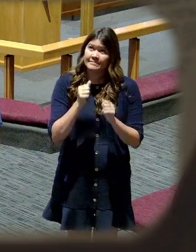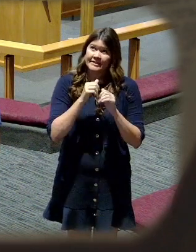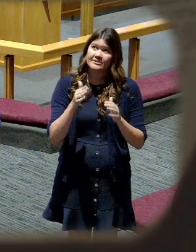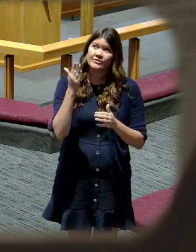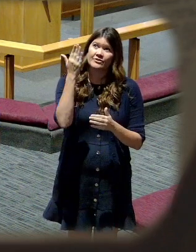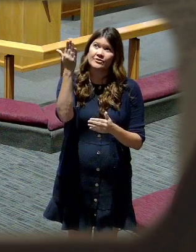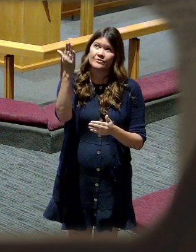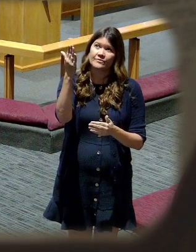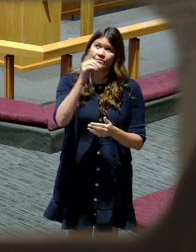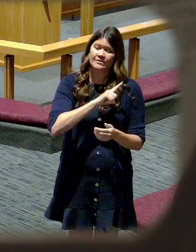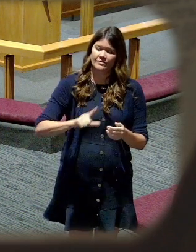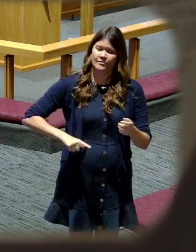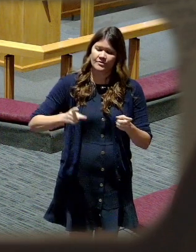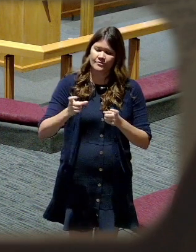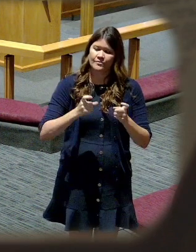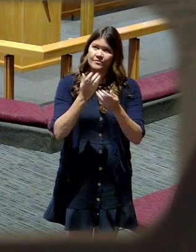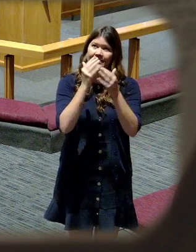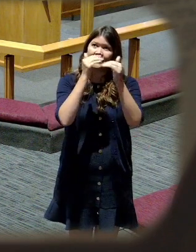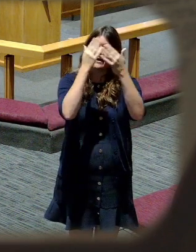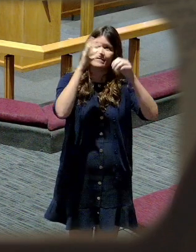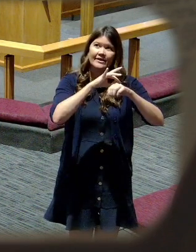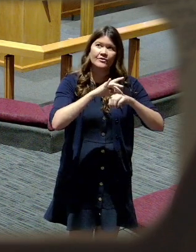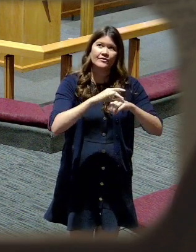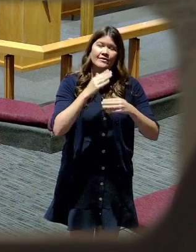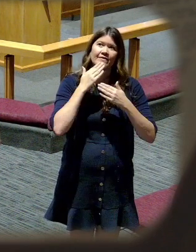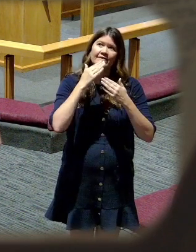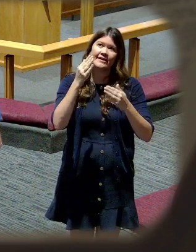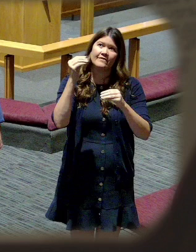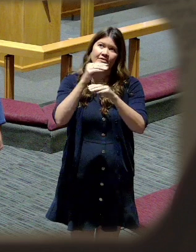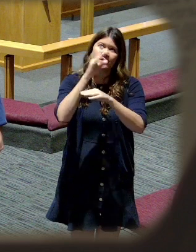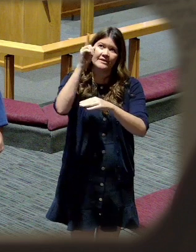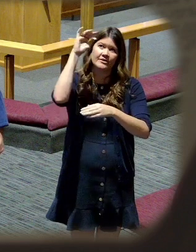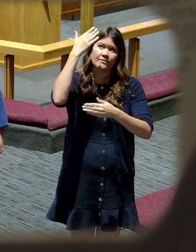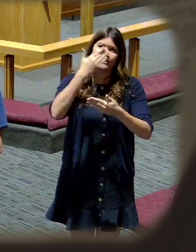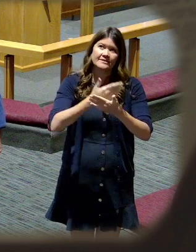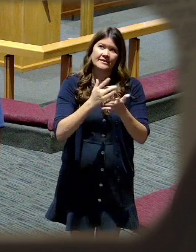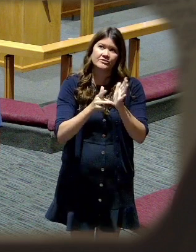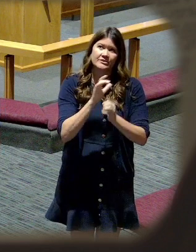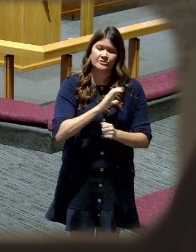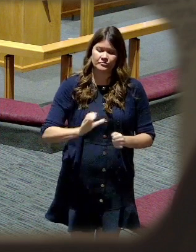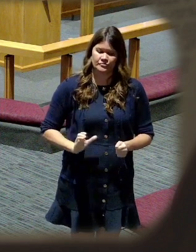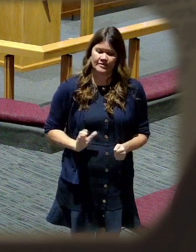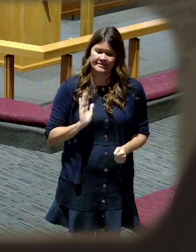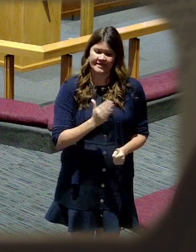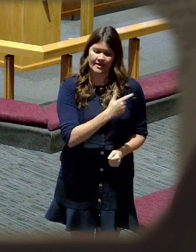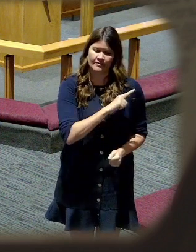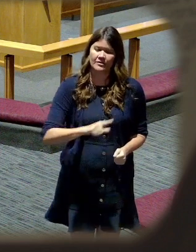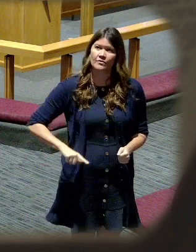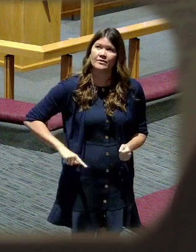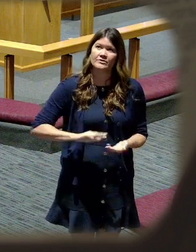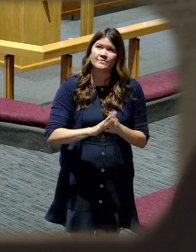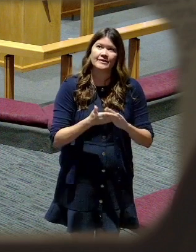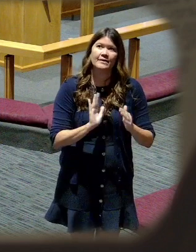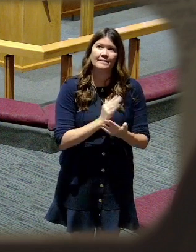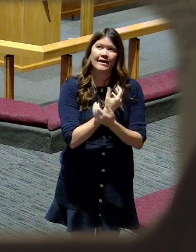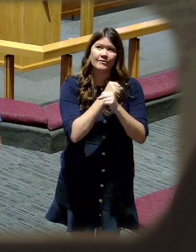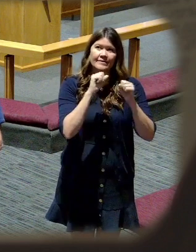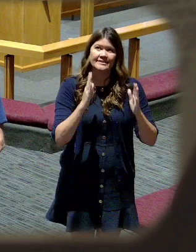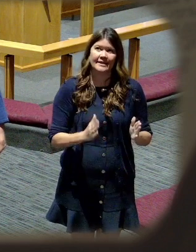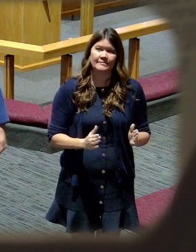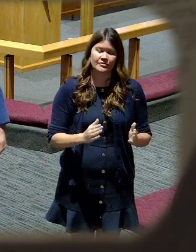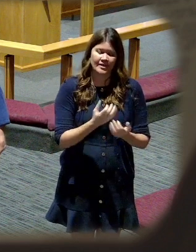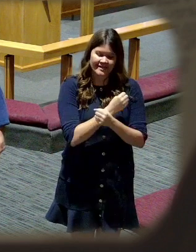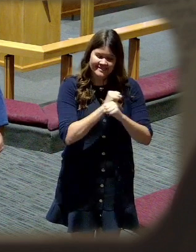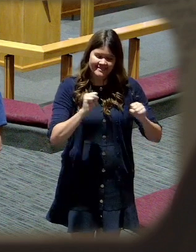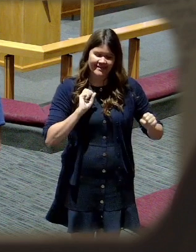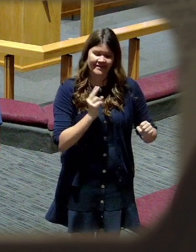Lord of heaven and earth. We thank you for having sent your Son, Jesus Christ our Lord, to be our Redeemer, saving